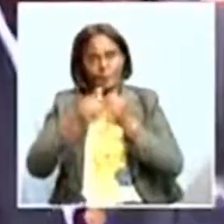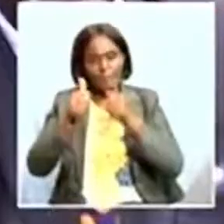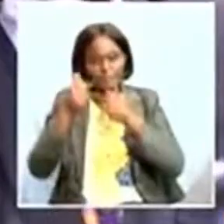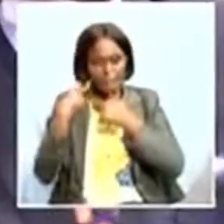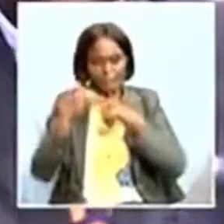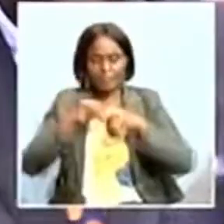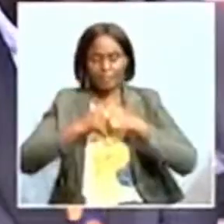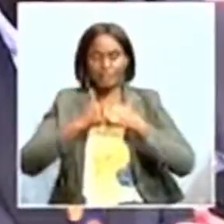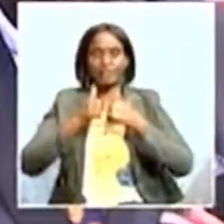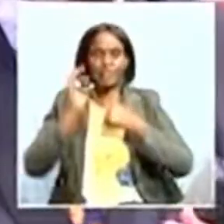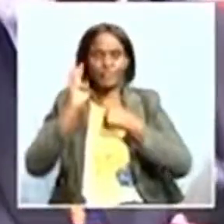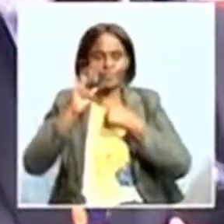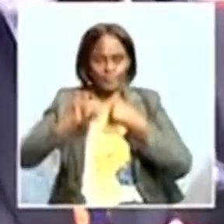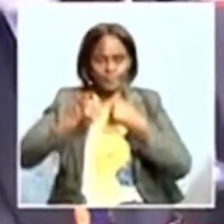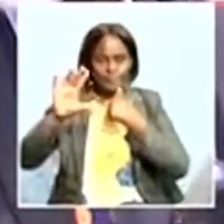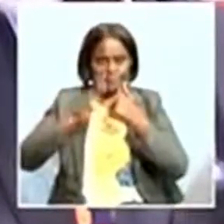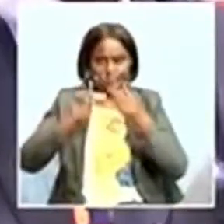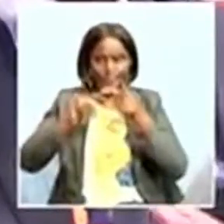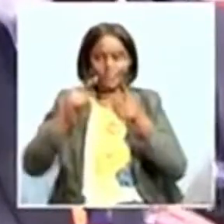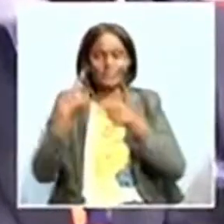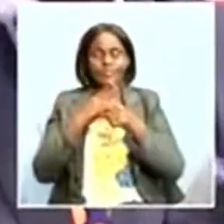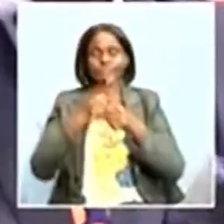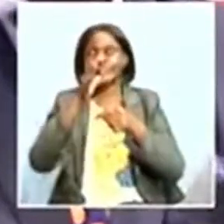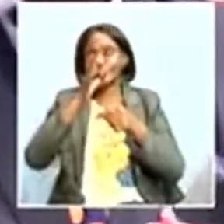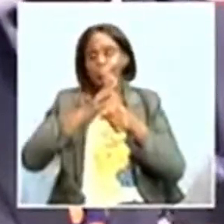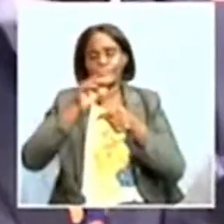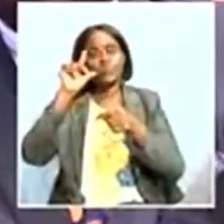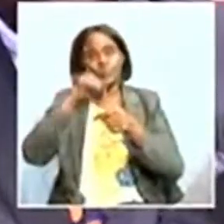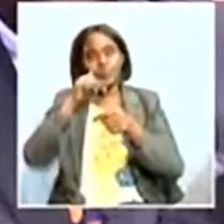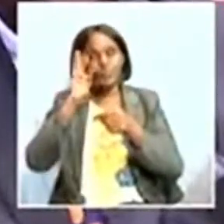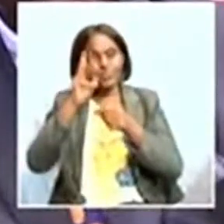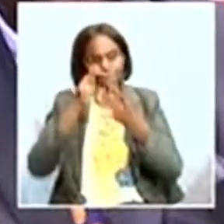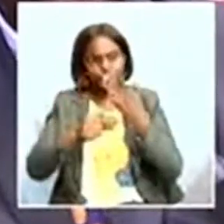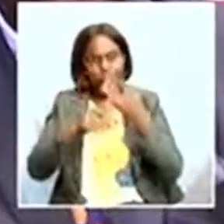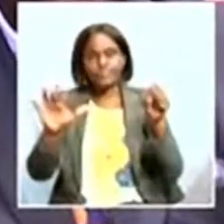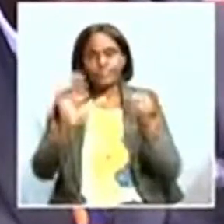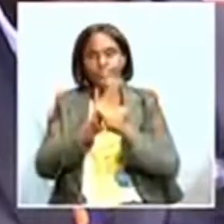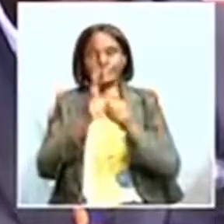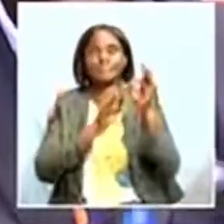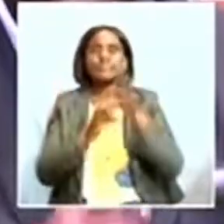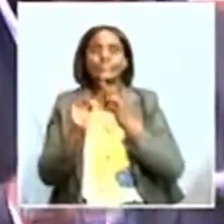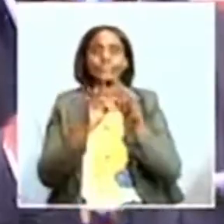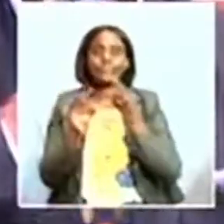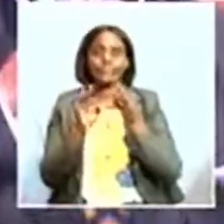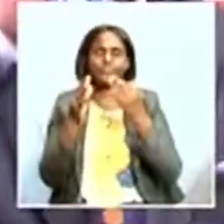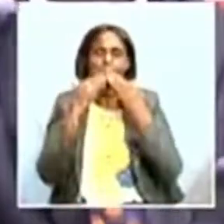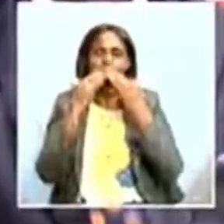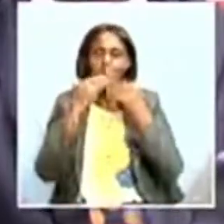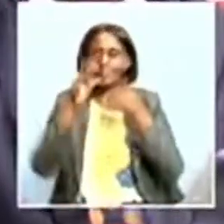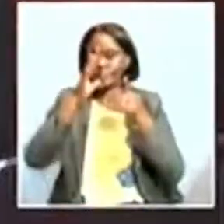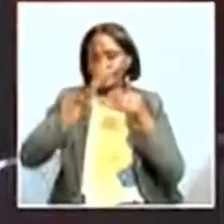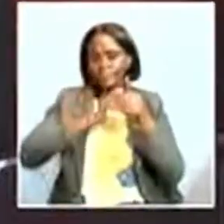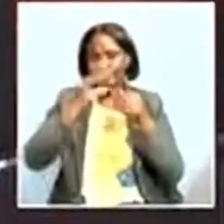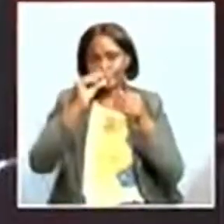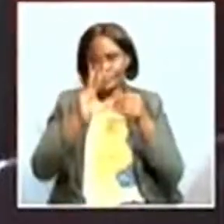So we will come to the House, Madam Speaker, tomorrow to give a comprehensive statement. Thank you, Madam